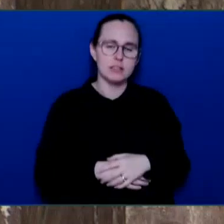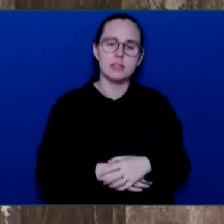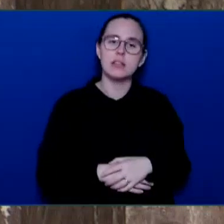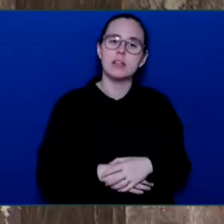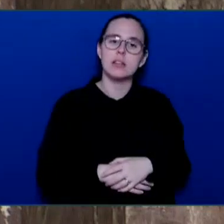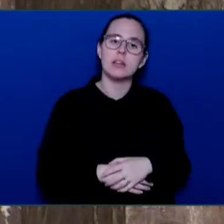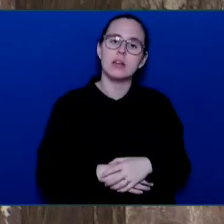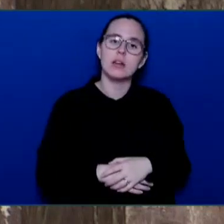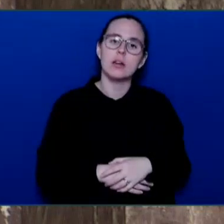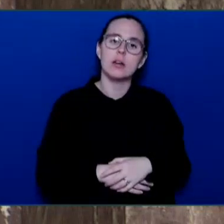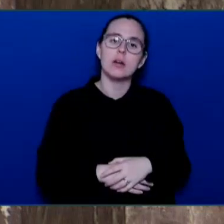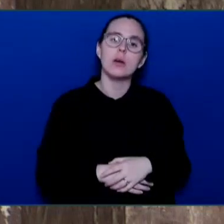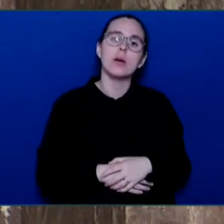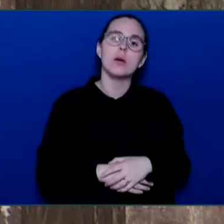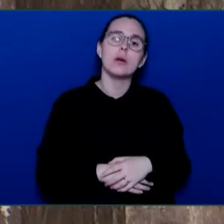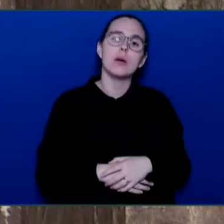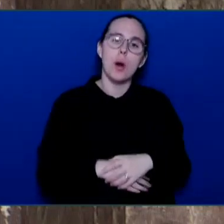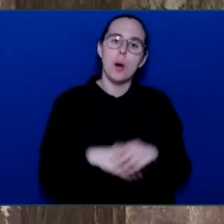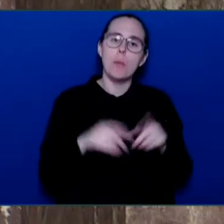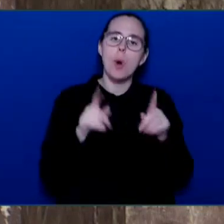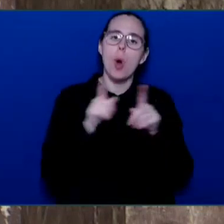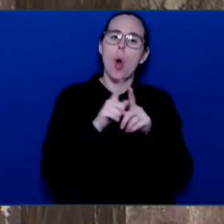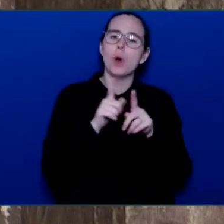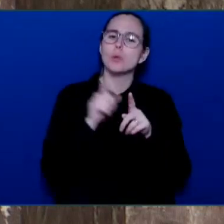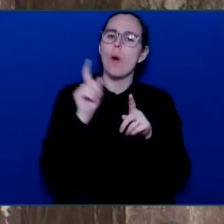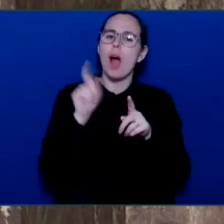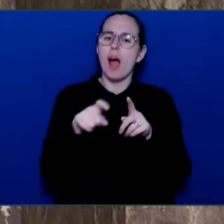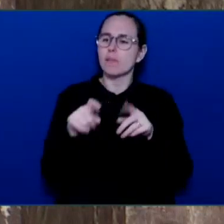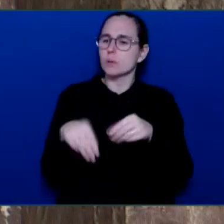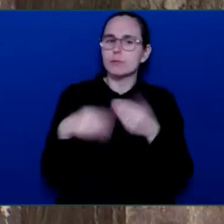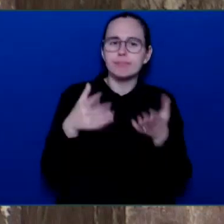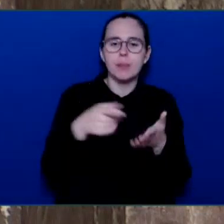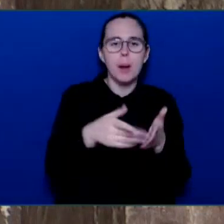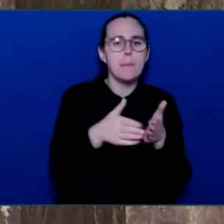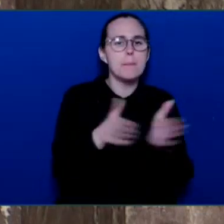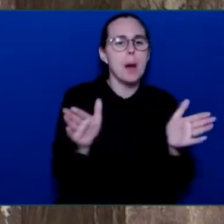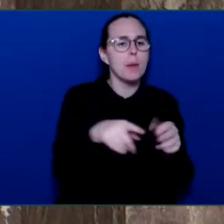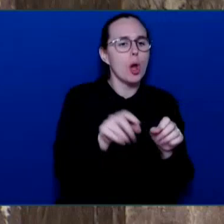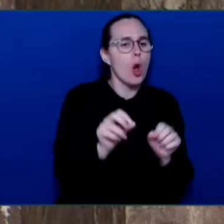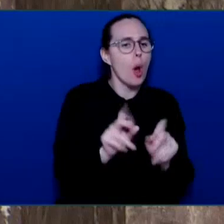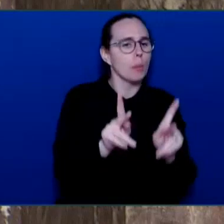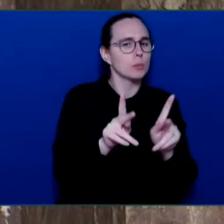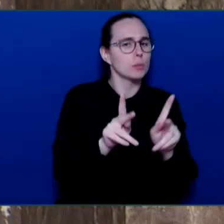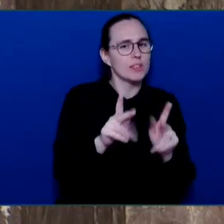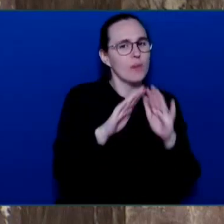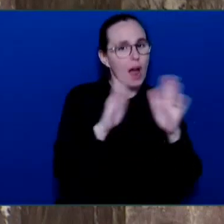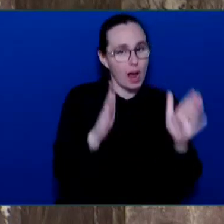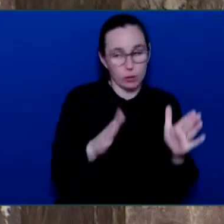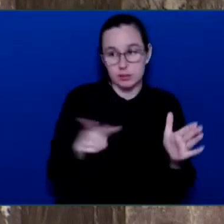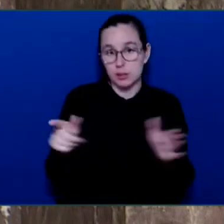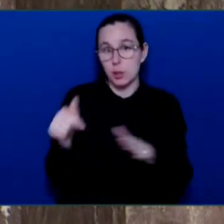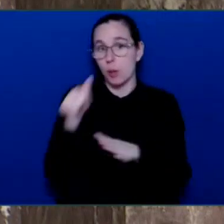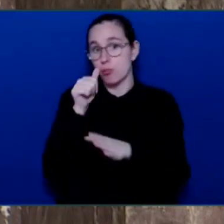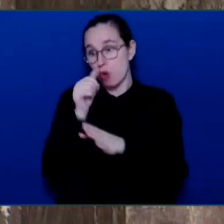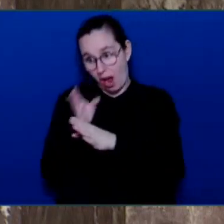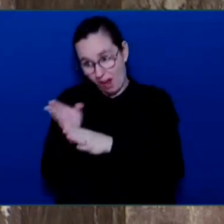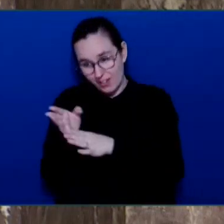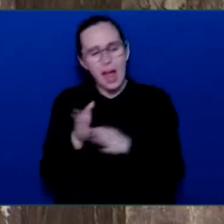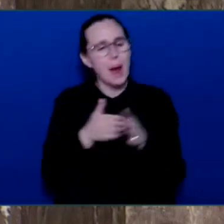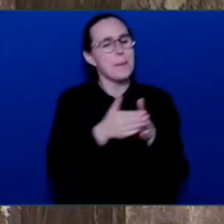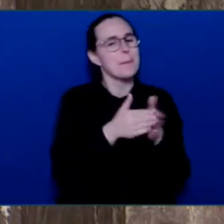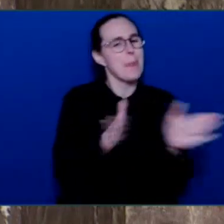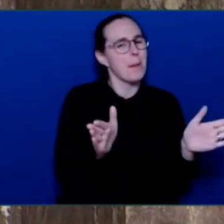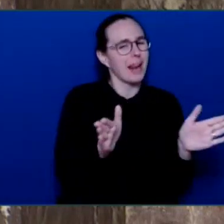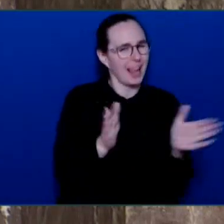part of the solution. Yes, the private sector has a very important role. We need to support that. But the non-market housing sector must